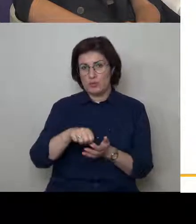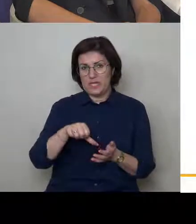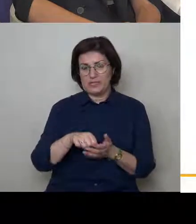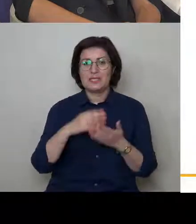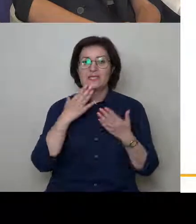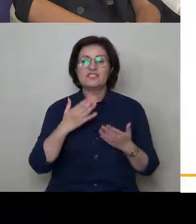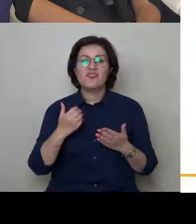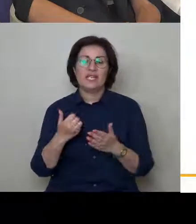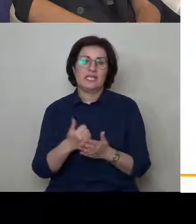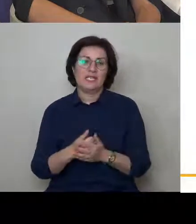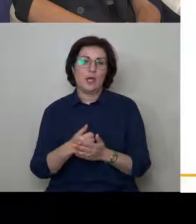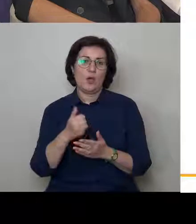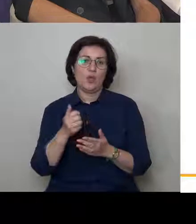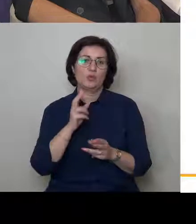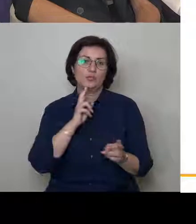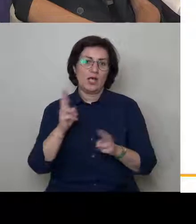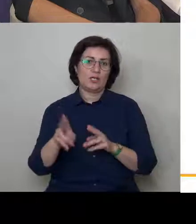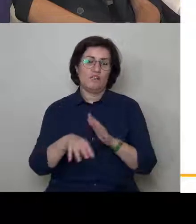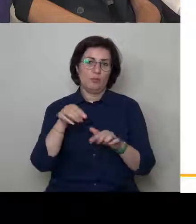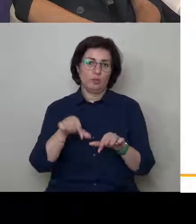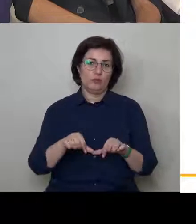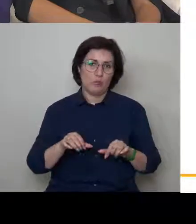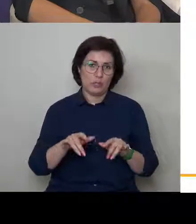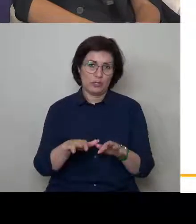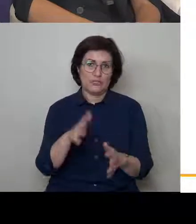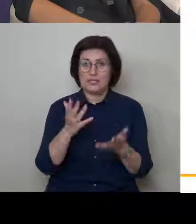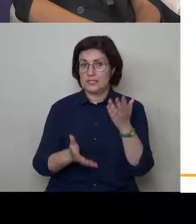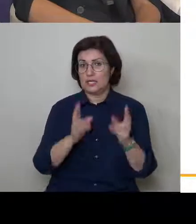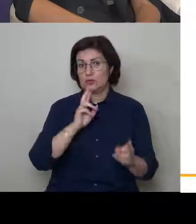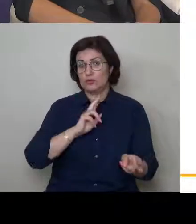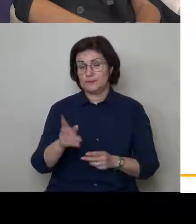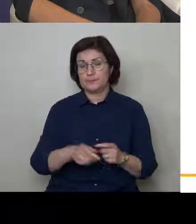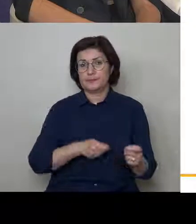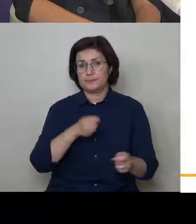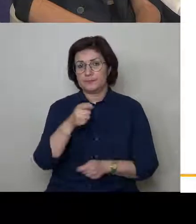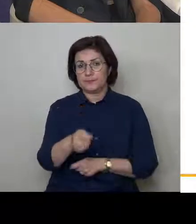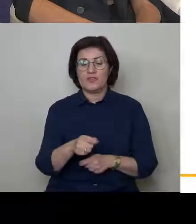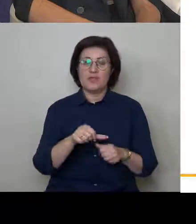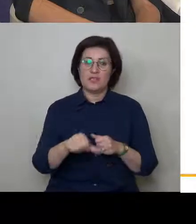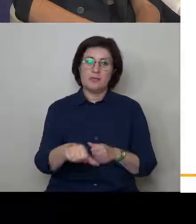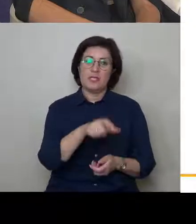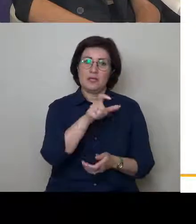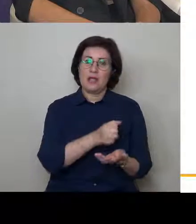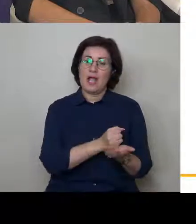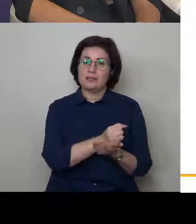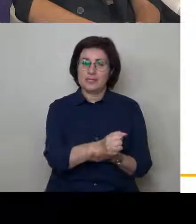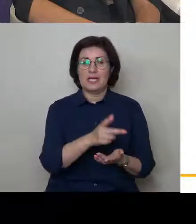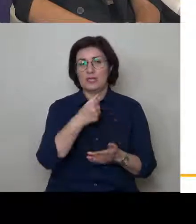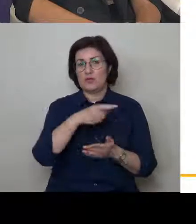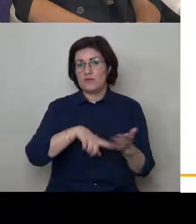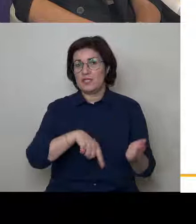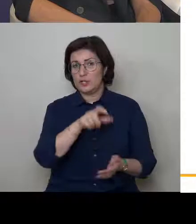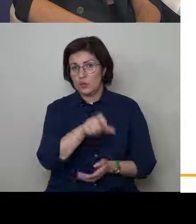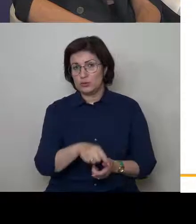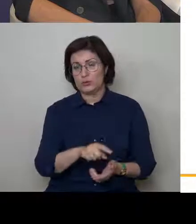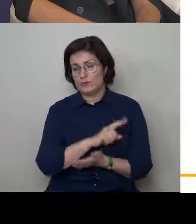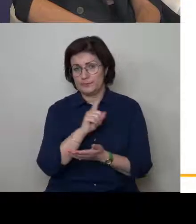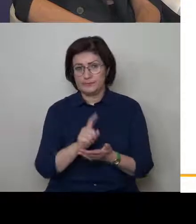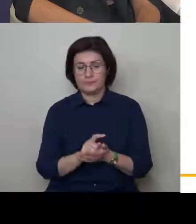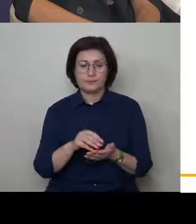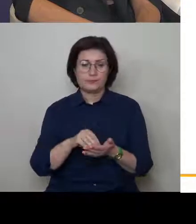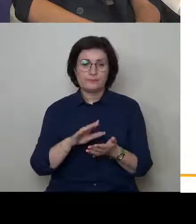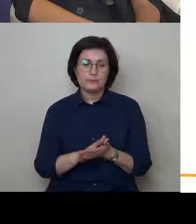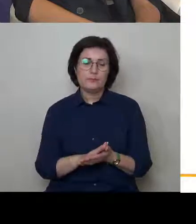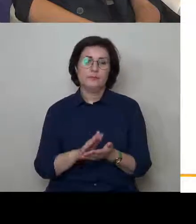also mention the status of the complaining subject in the election process. If this is filed on behalf